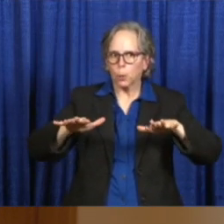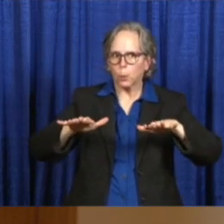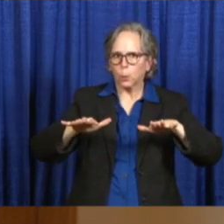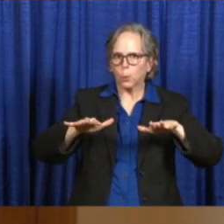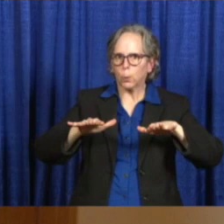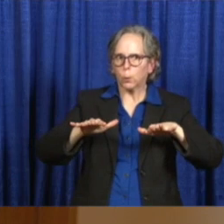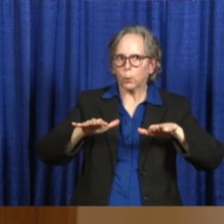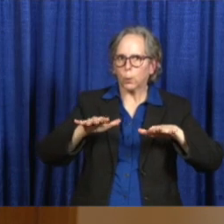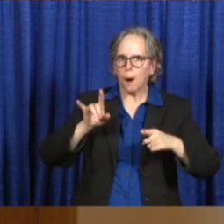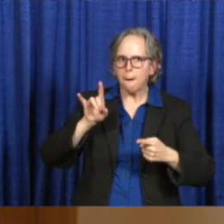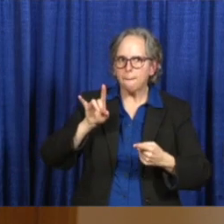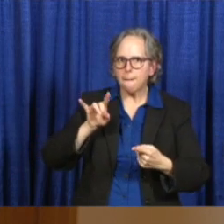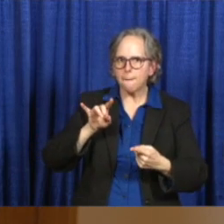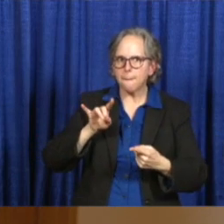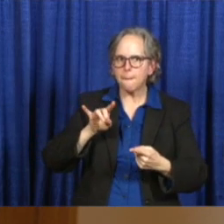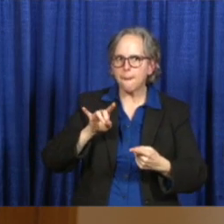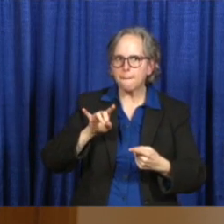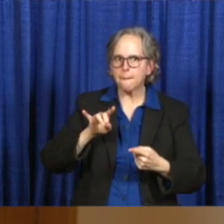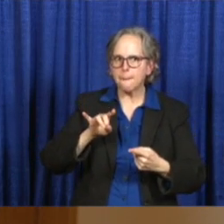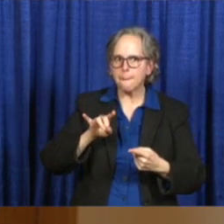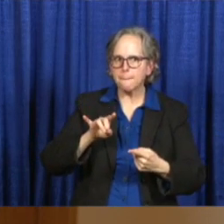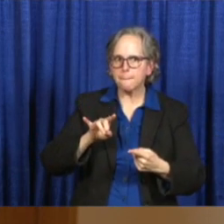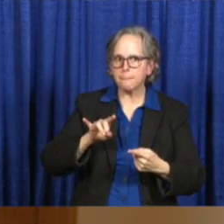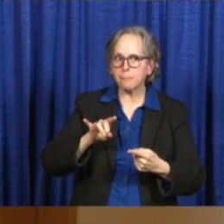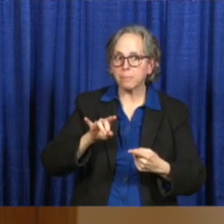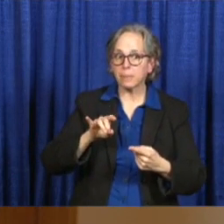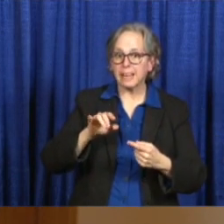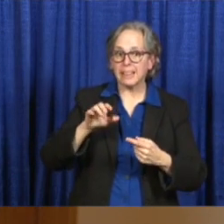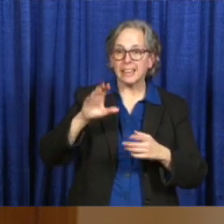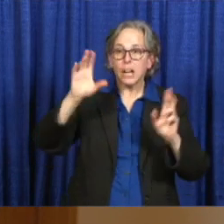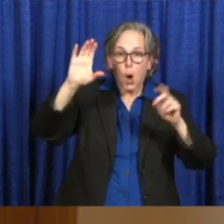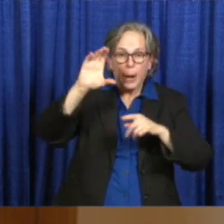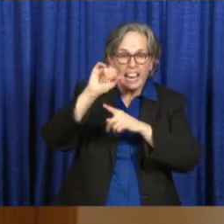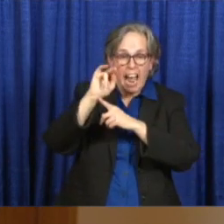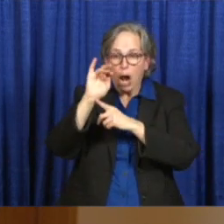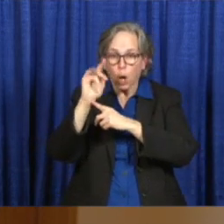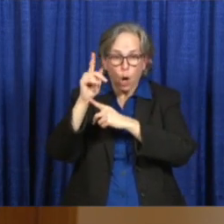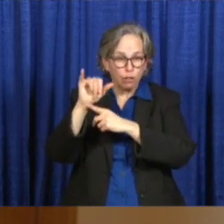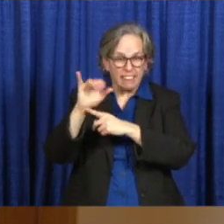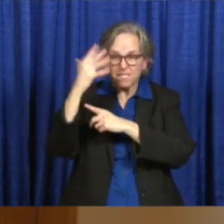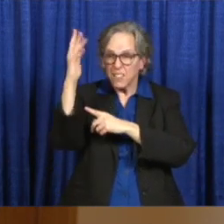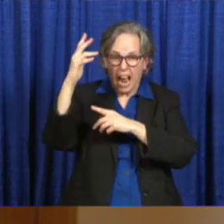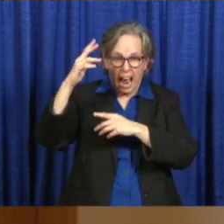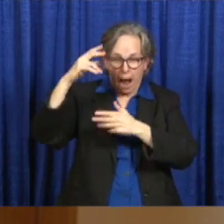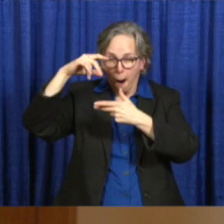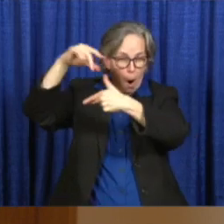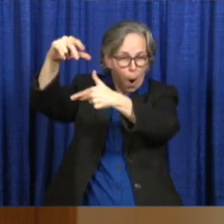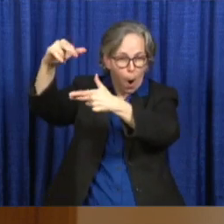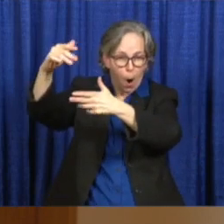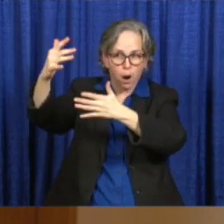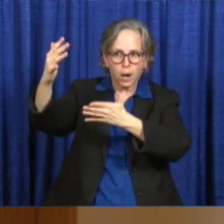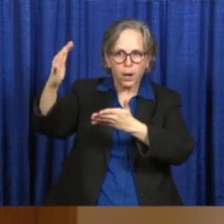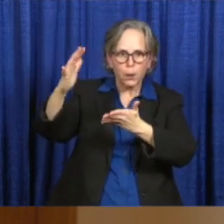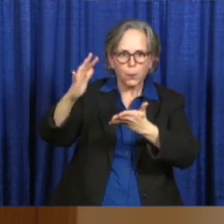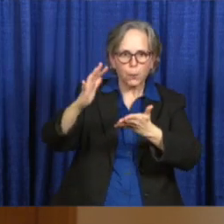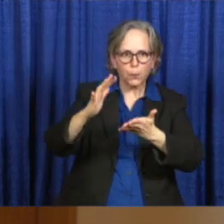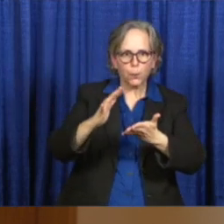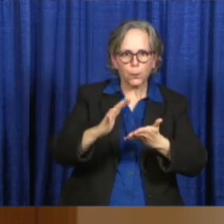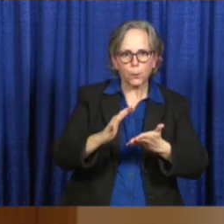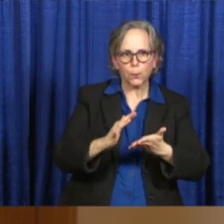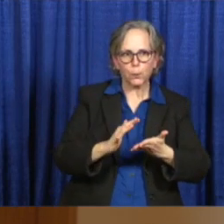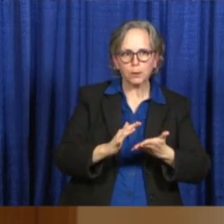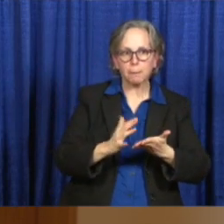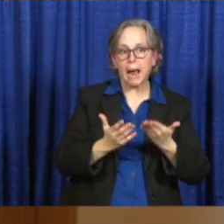5 hurricane of surge and wind and storm and turned it into what we hope will be more of a